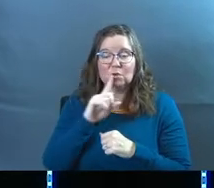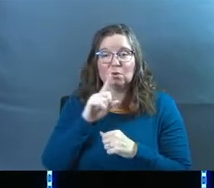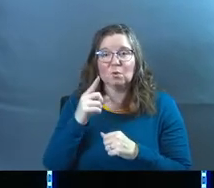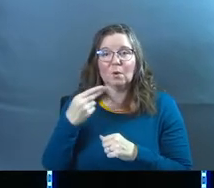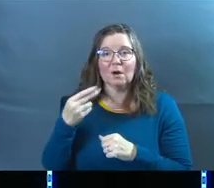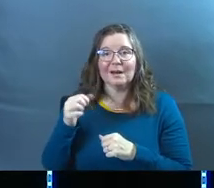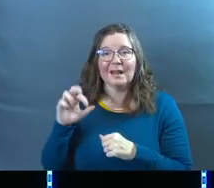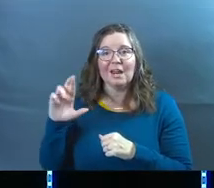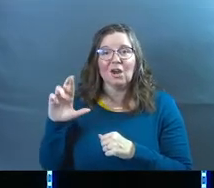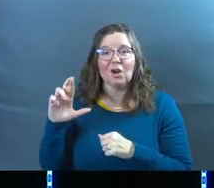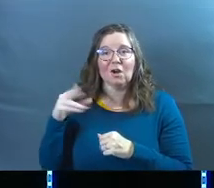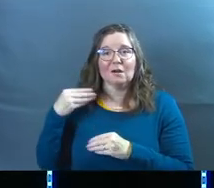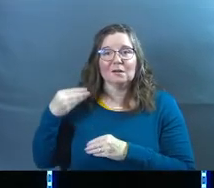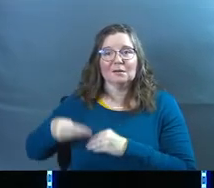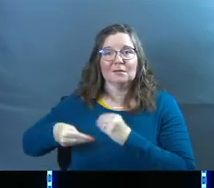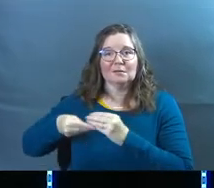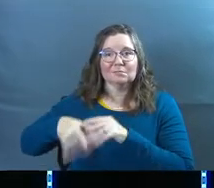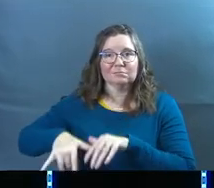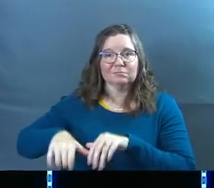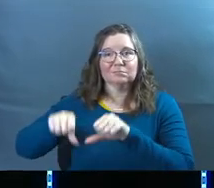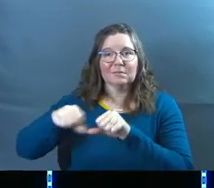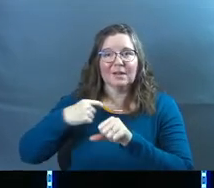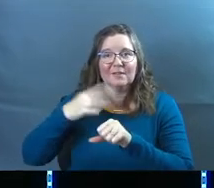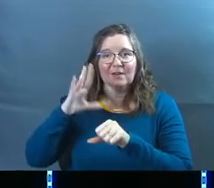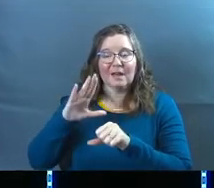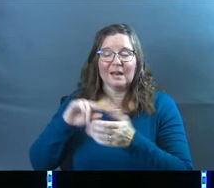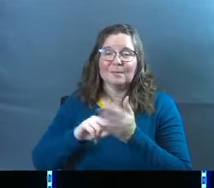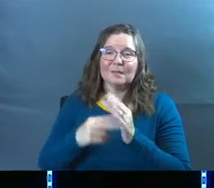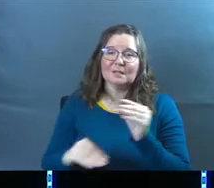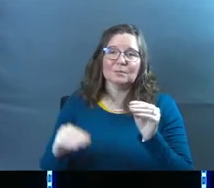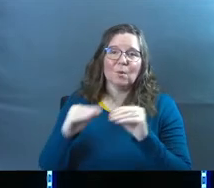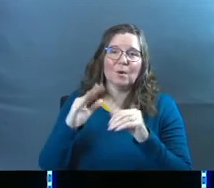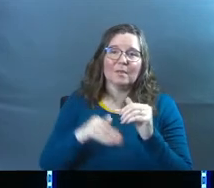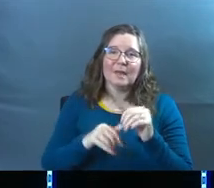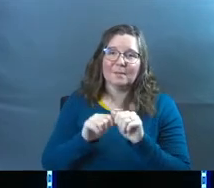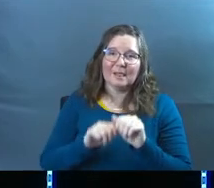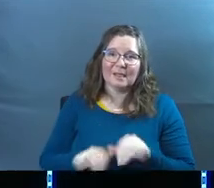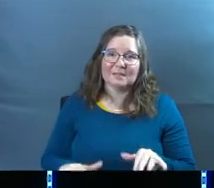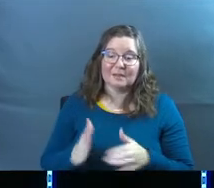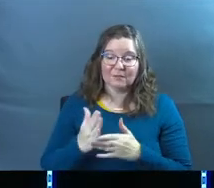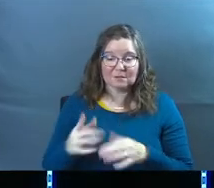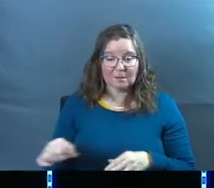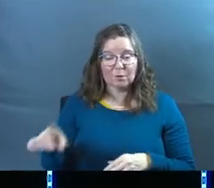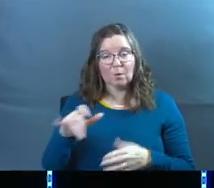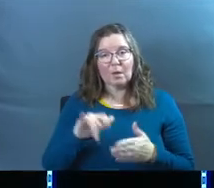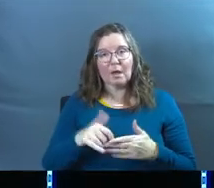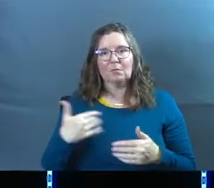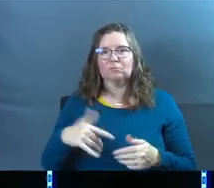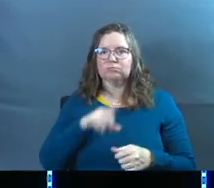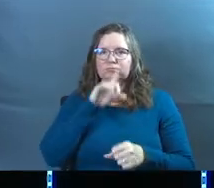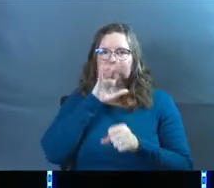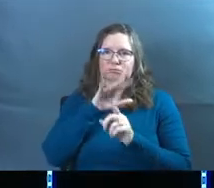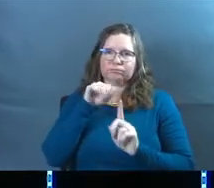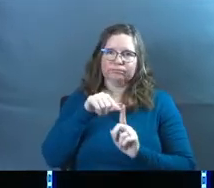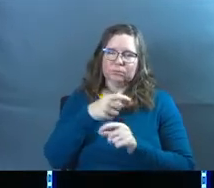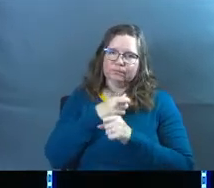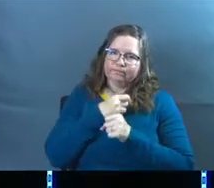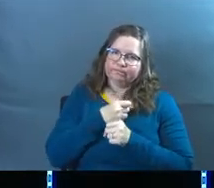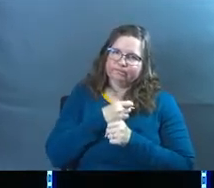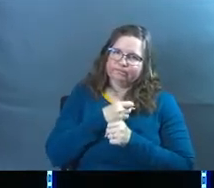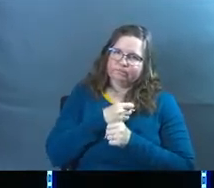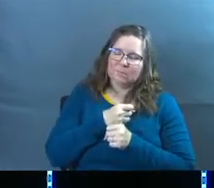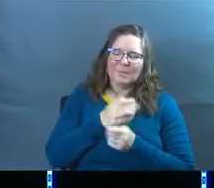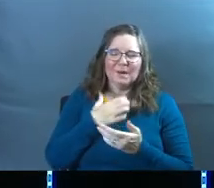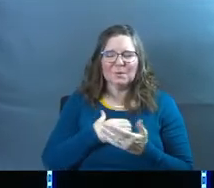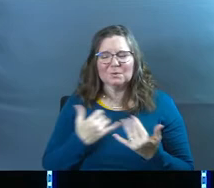an heir of God and it means so much more than just blessing. And for some of you, that's the promise that you need to hold on to. And you're like,